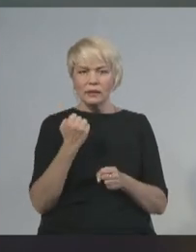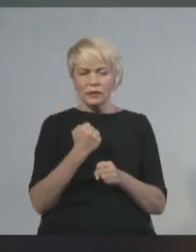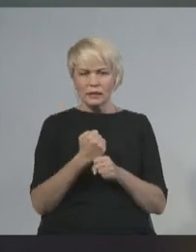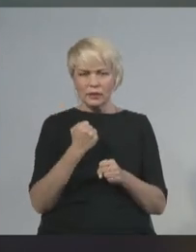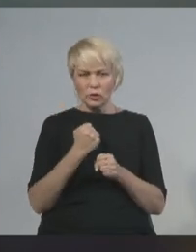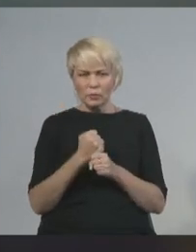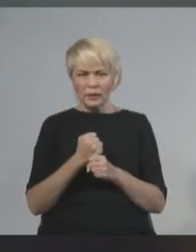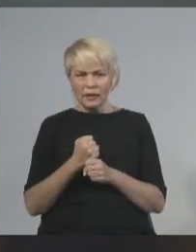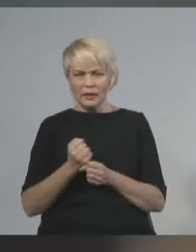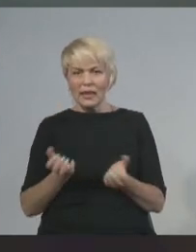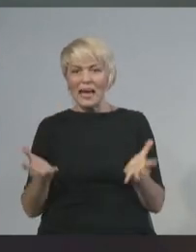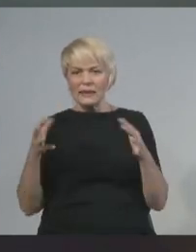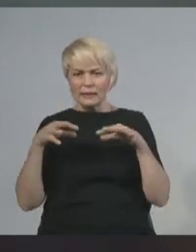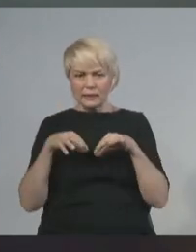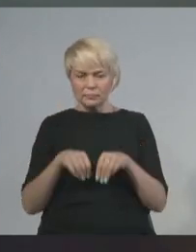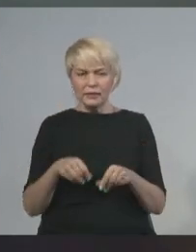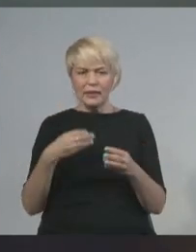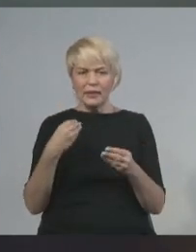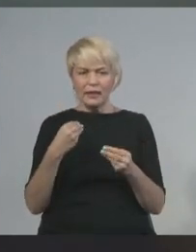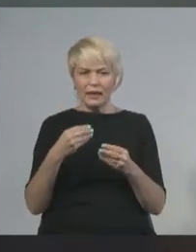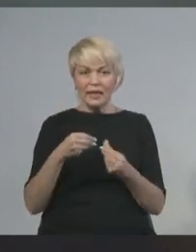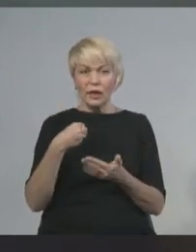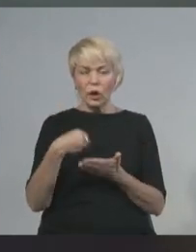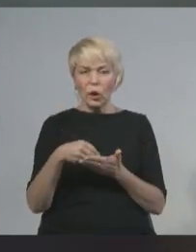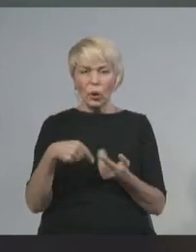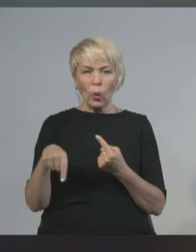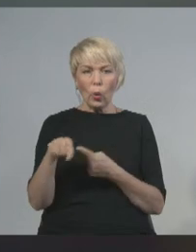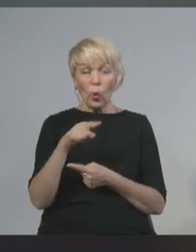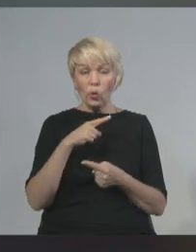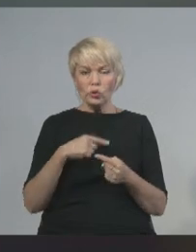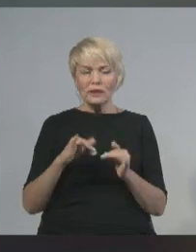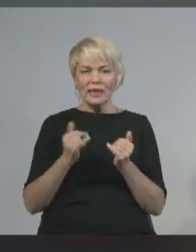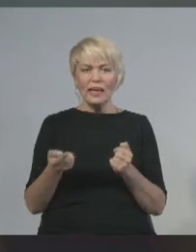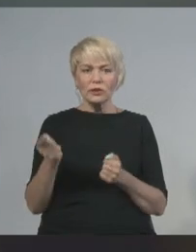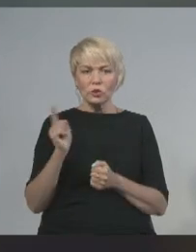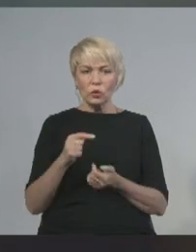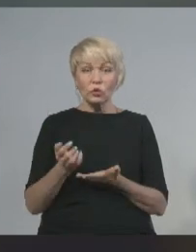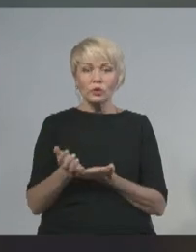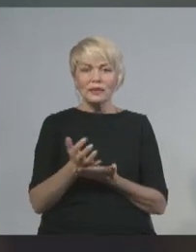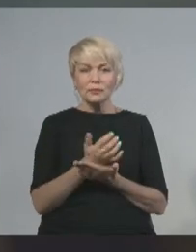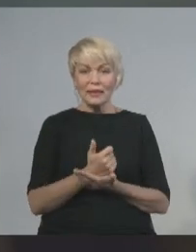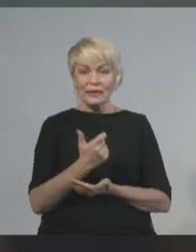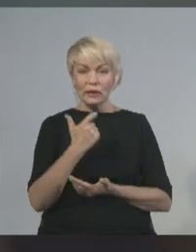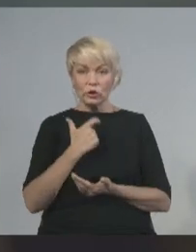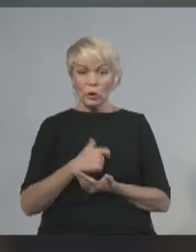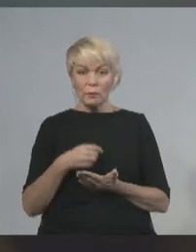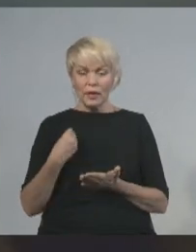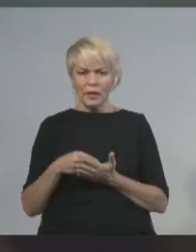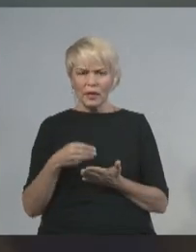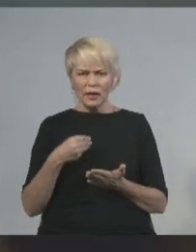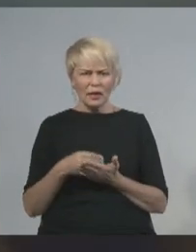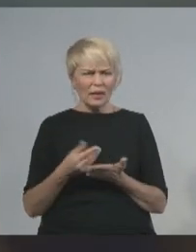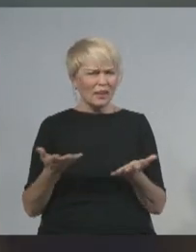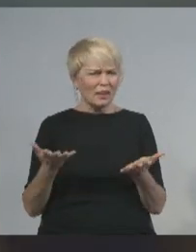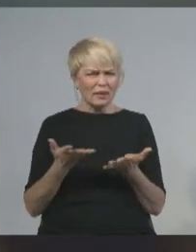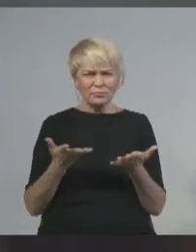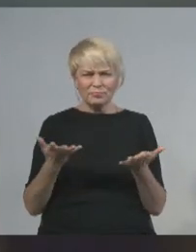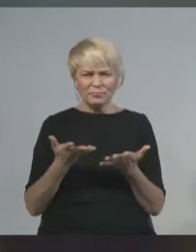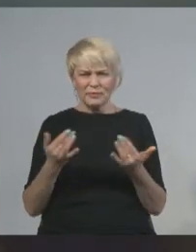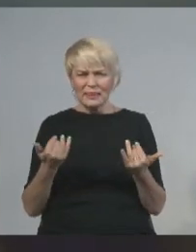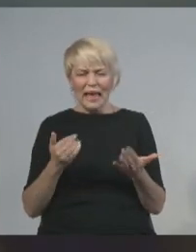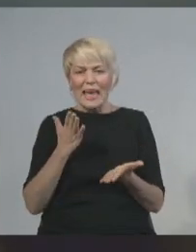the nakipila they arranged crowdfunding campaign to collect funds